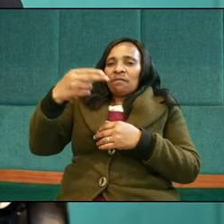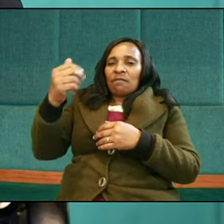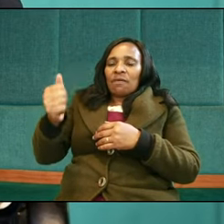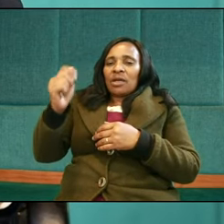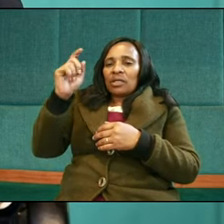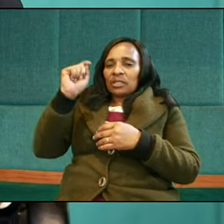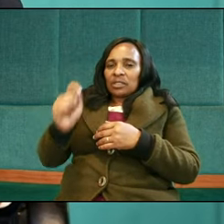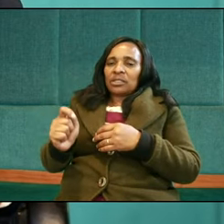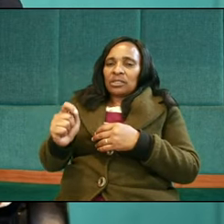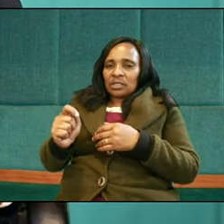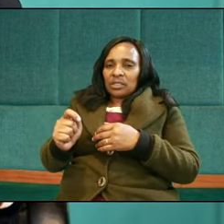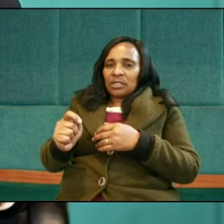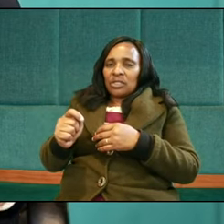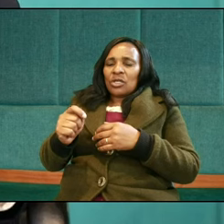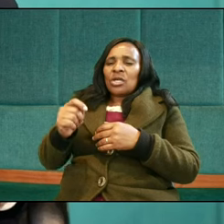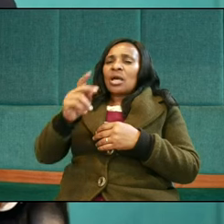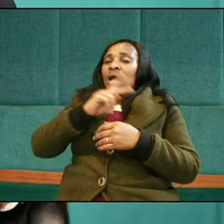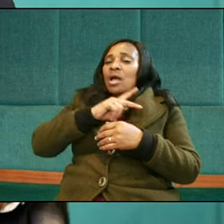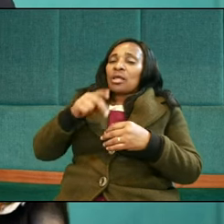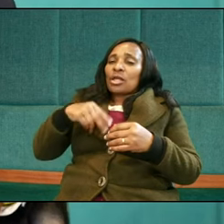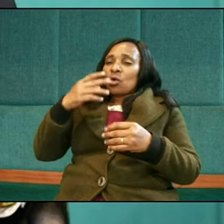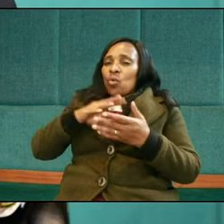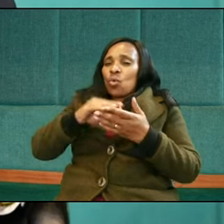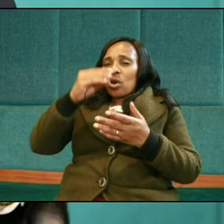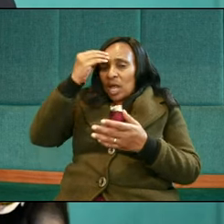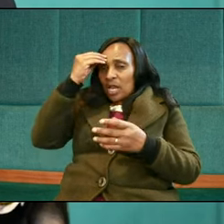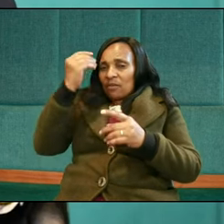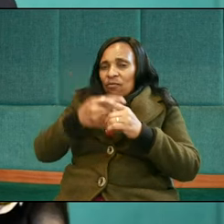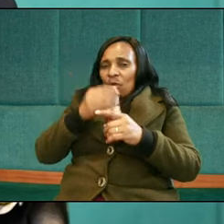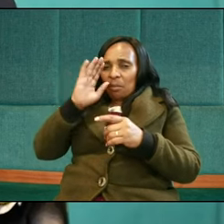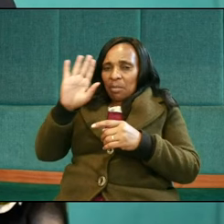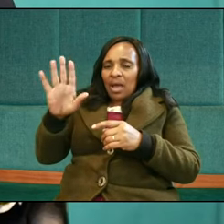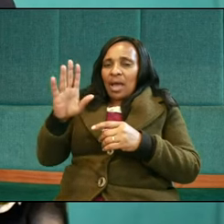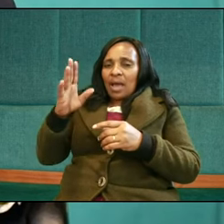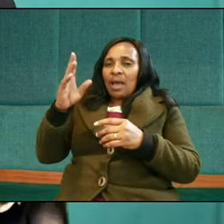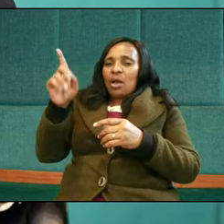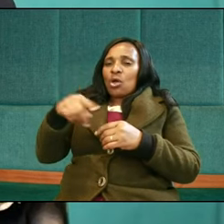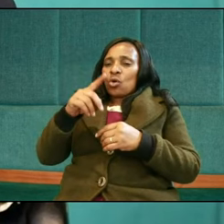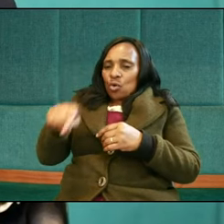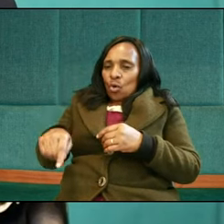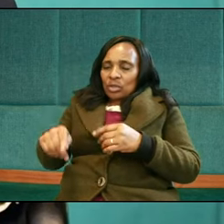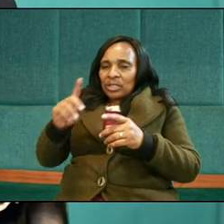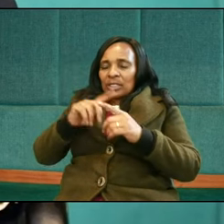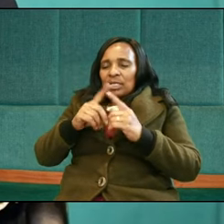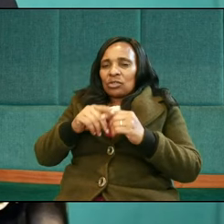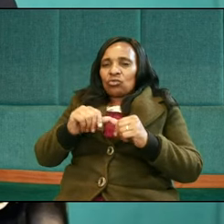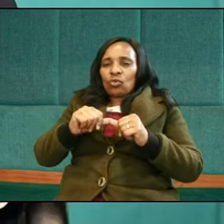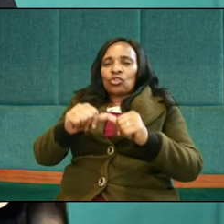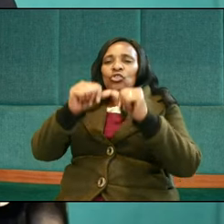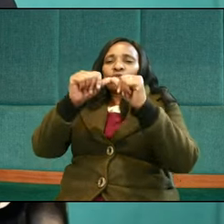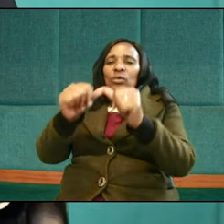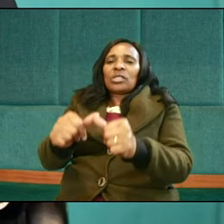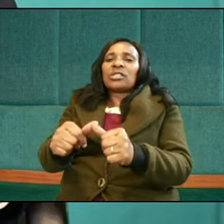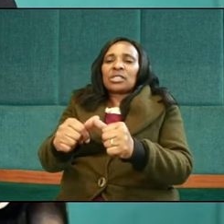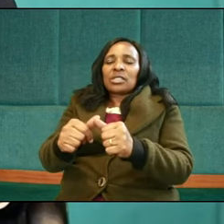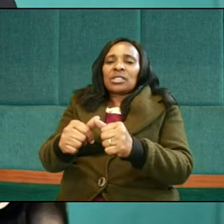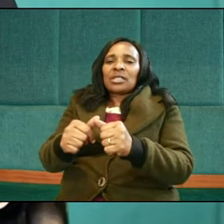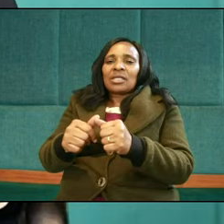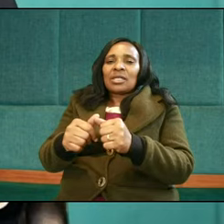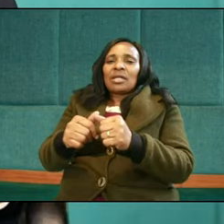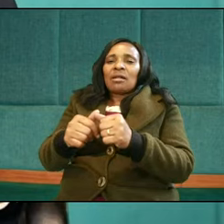was a king who learned from his mistake, and from that time on, he leaned